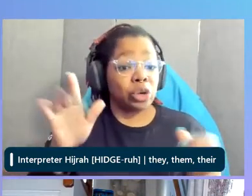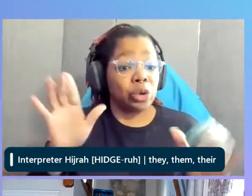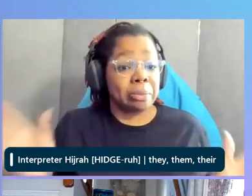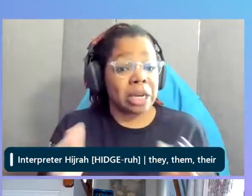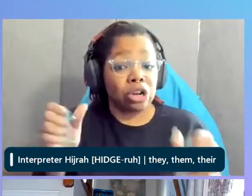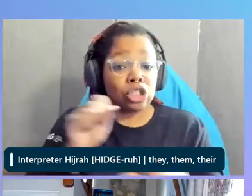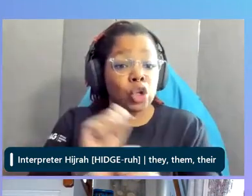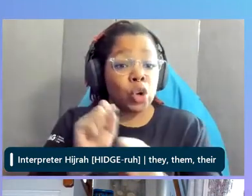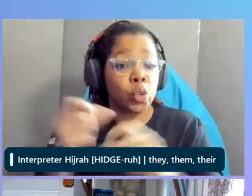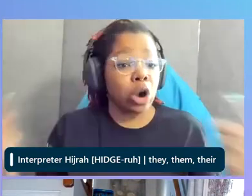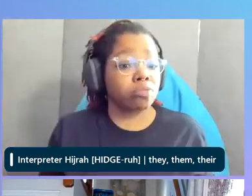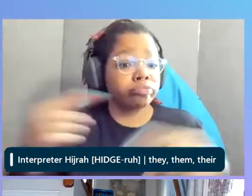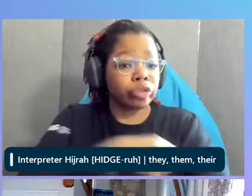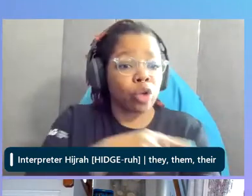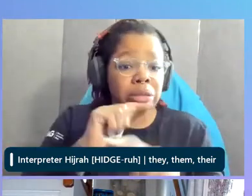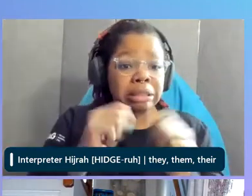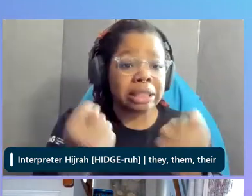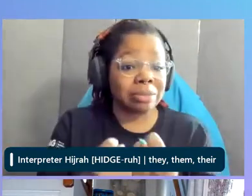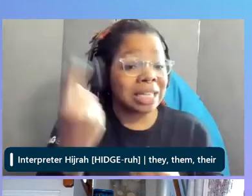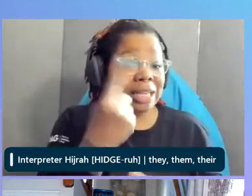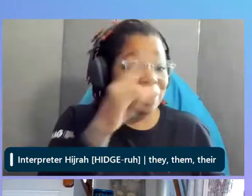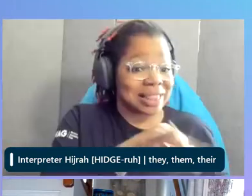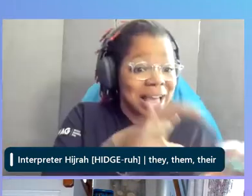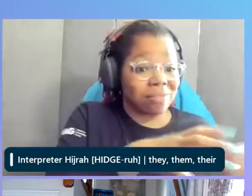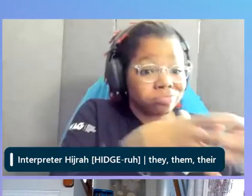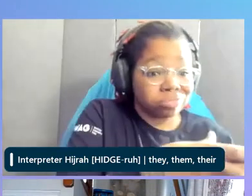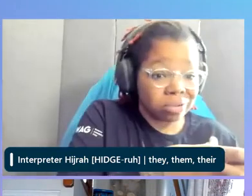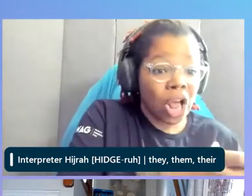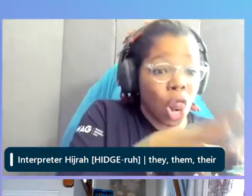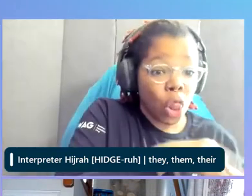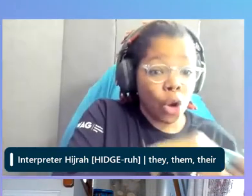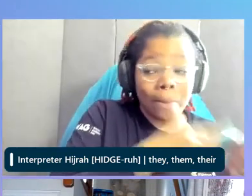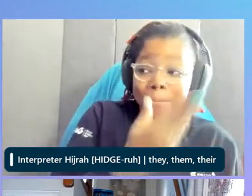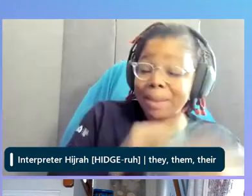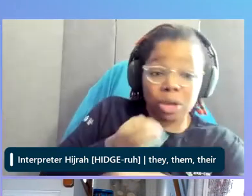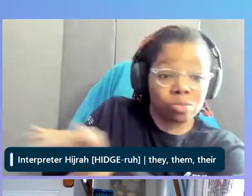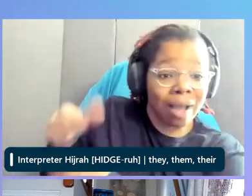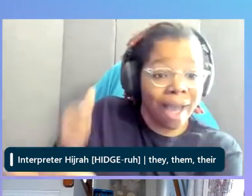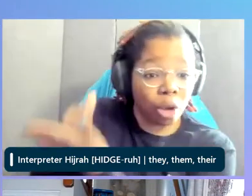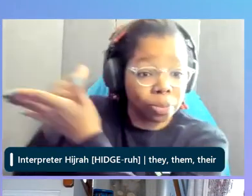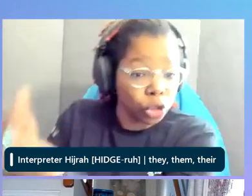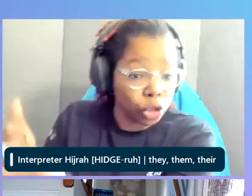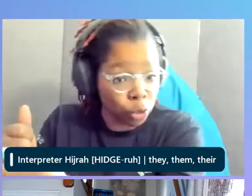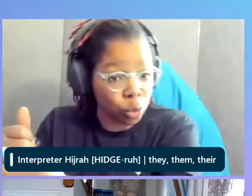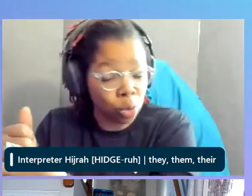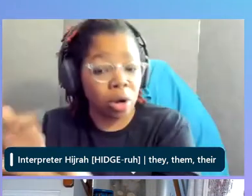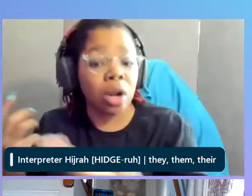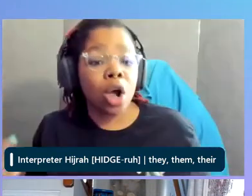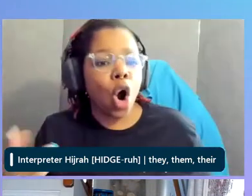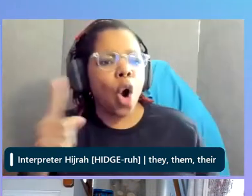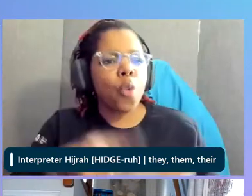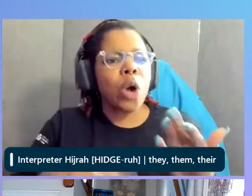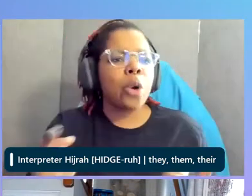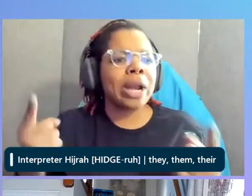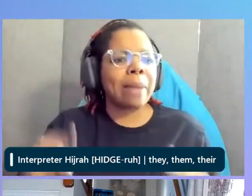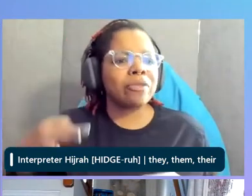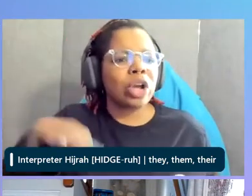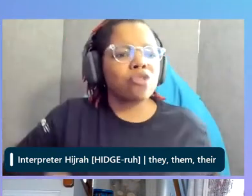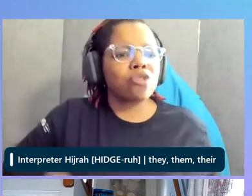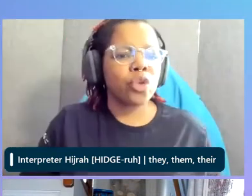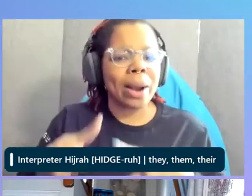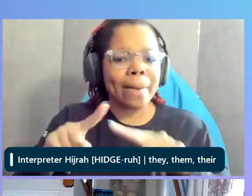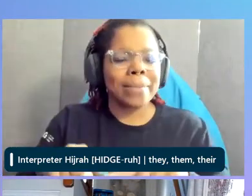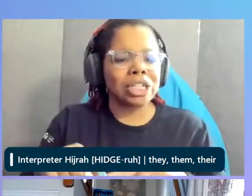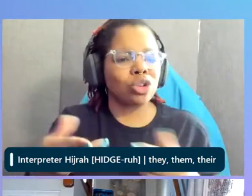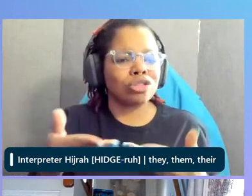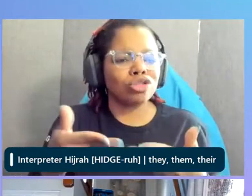across silos because something that silo learns could be something that could help you and vice versa. Or what would happen if you got rewarded based on general